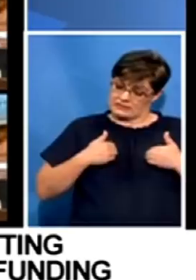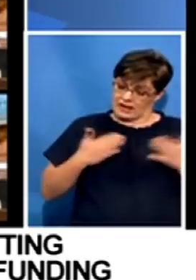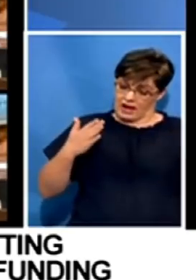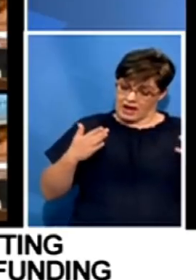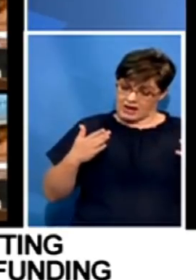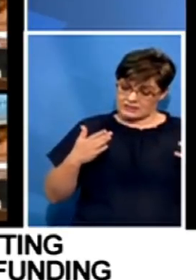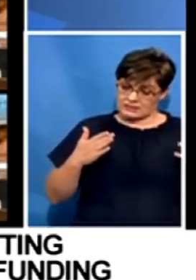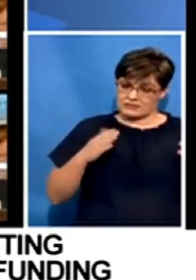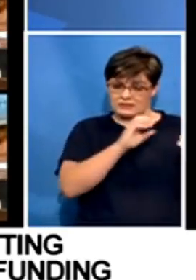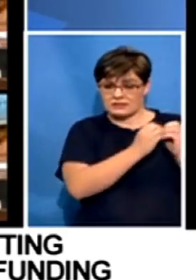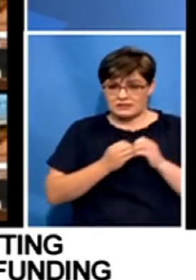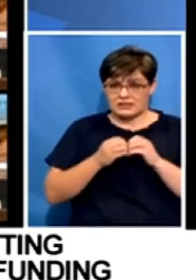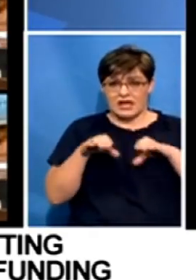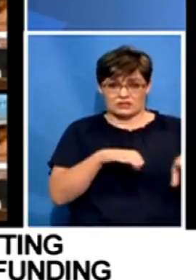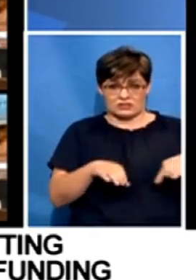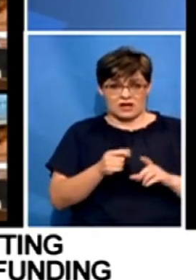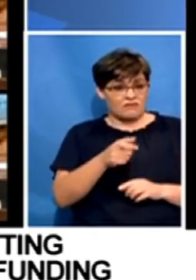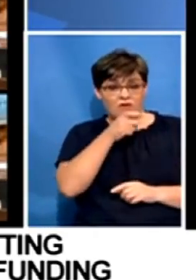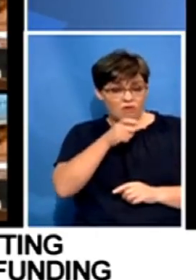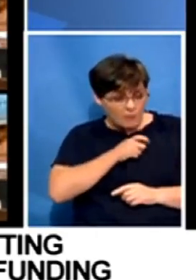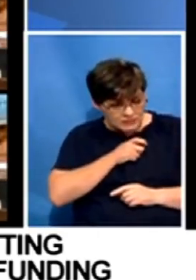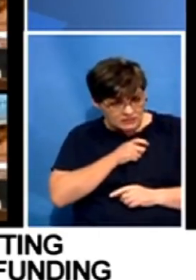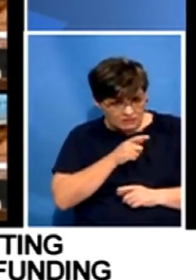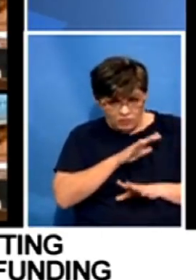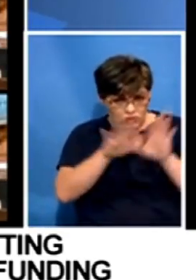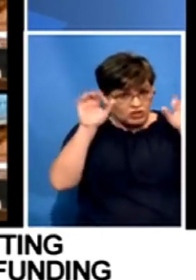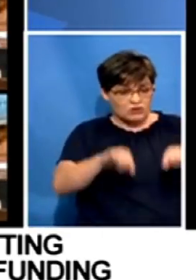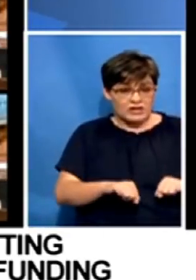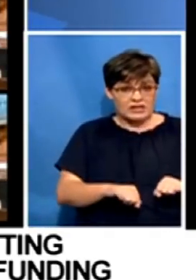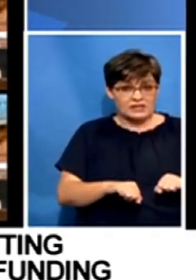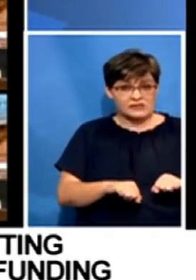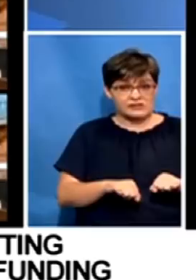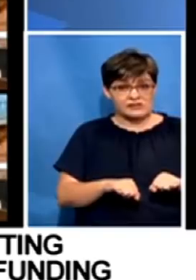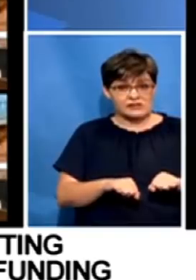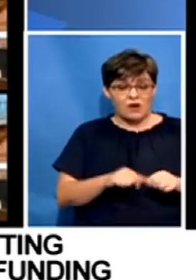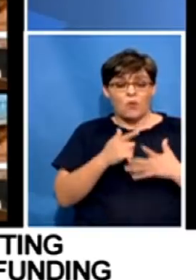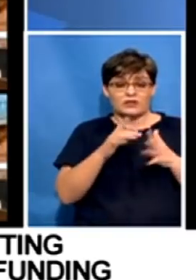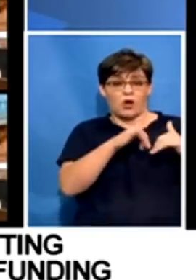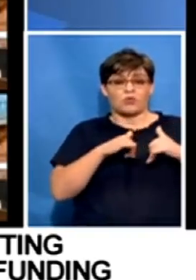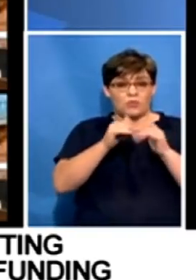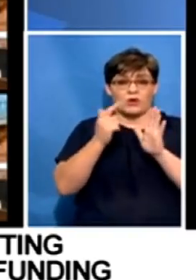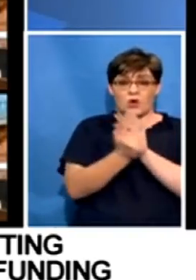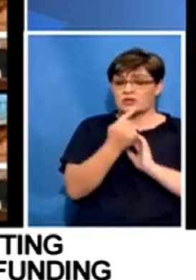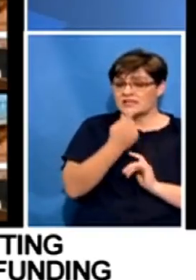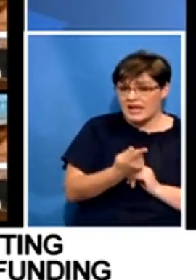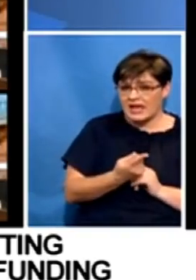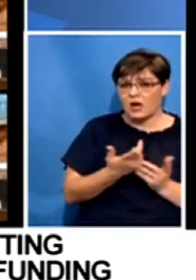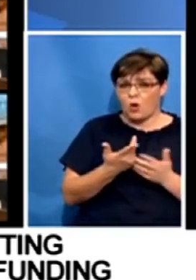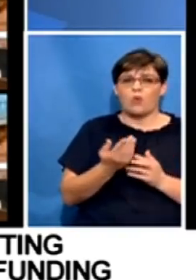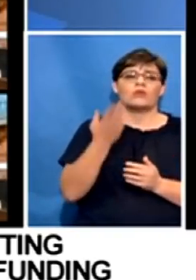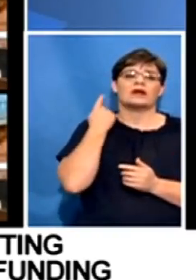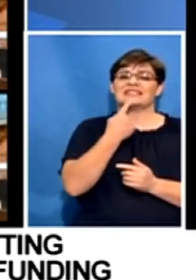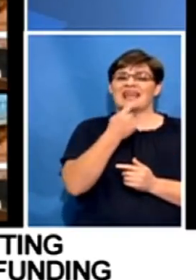disagree with me even as to what the common law says or said, you will correct me. Now, moving